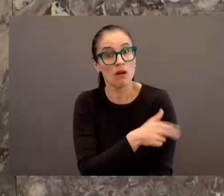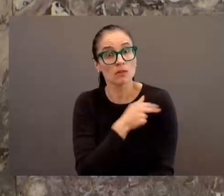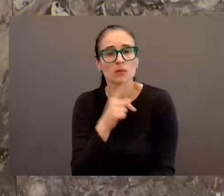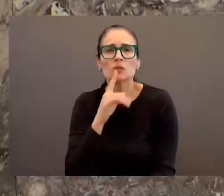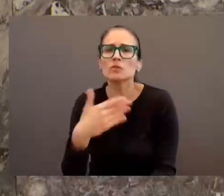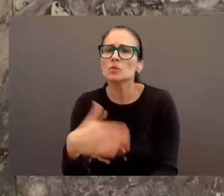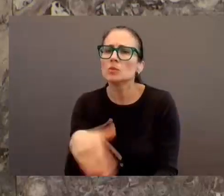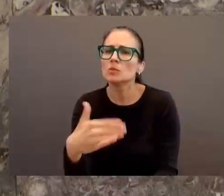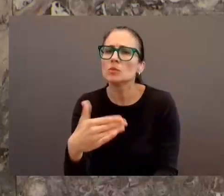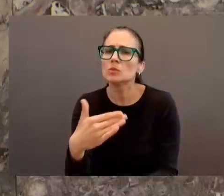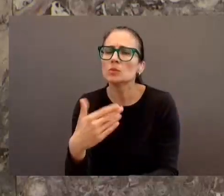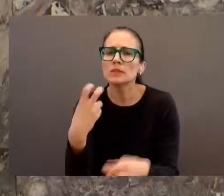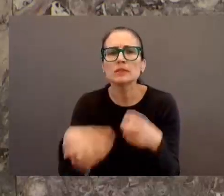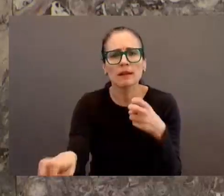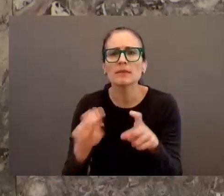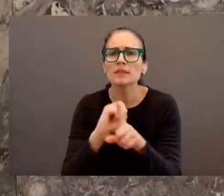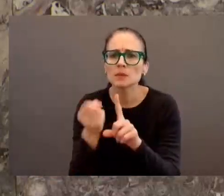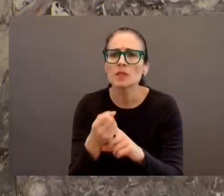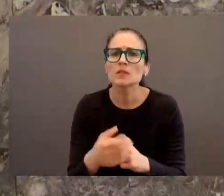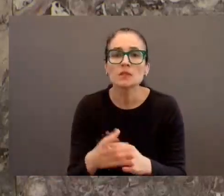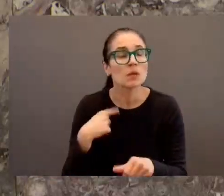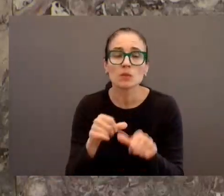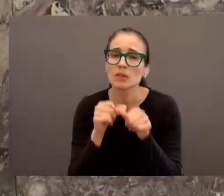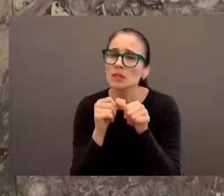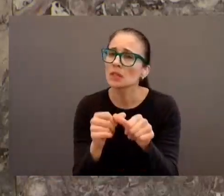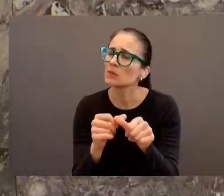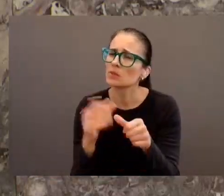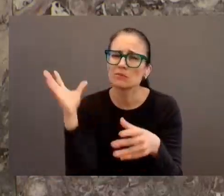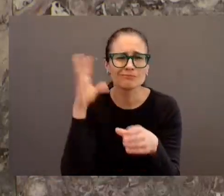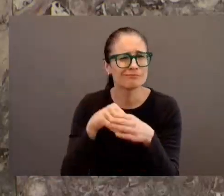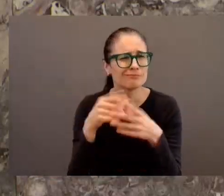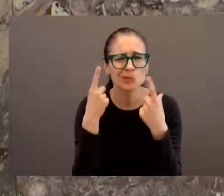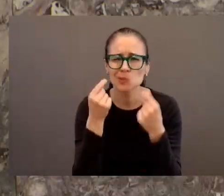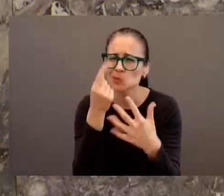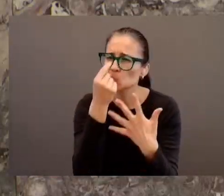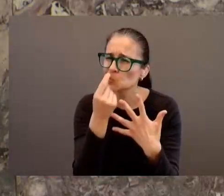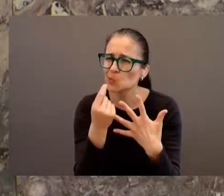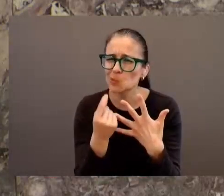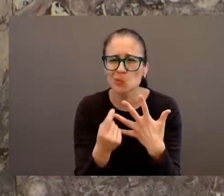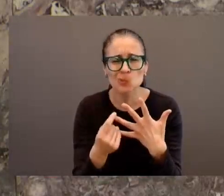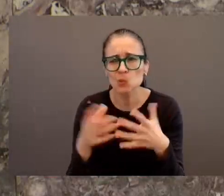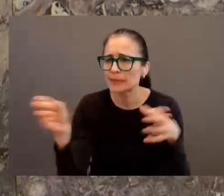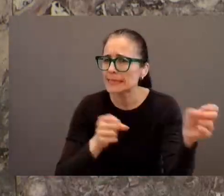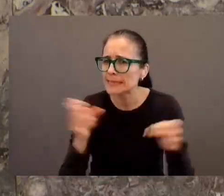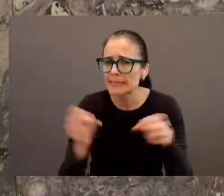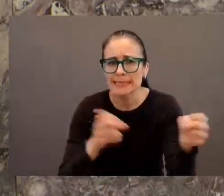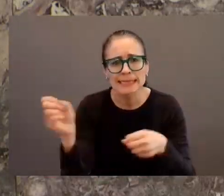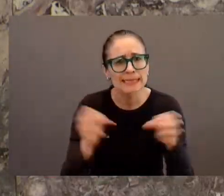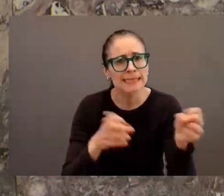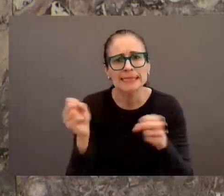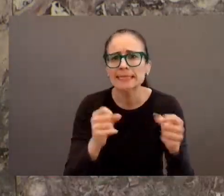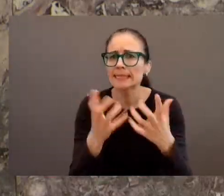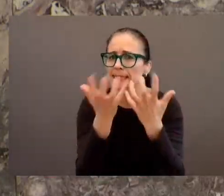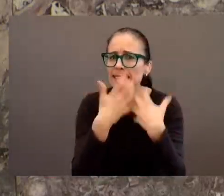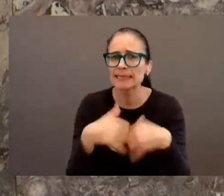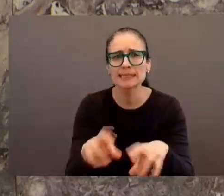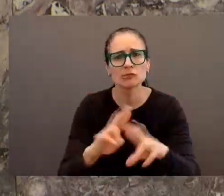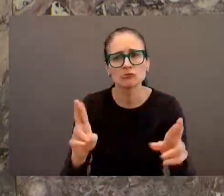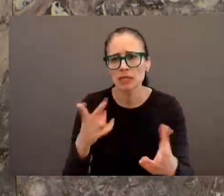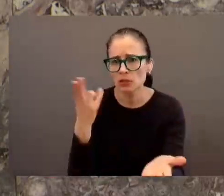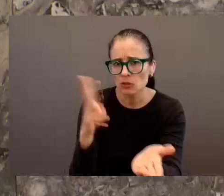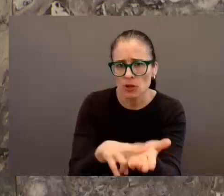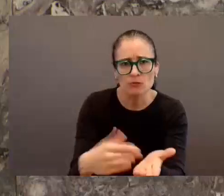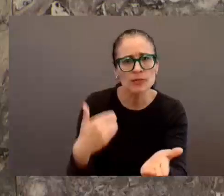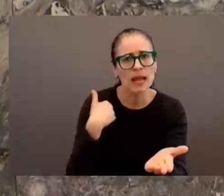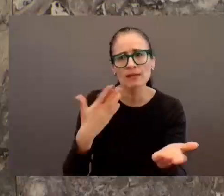continue to do everything we can to fill those positions, to put physicians in place, and to ensure that the services are there for the families of Kelowna.